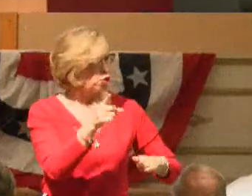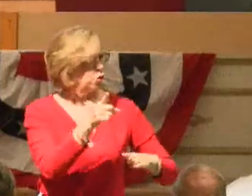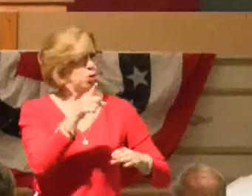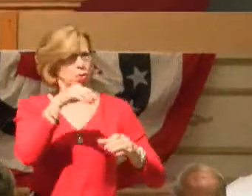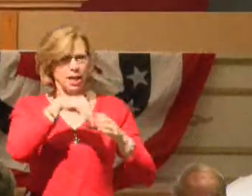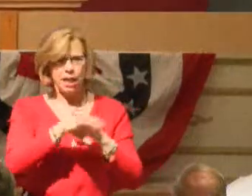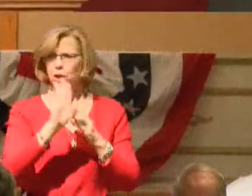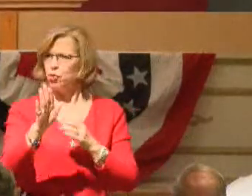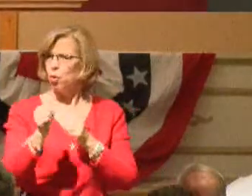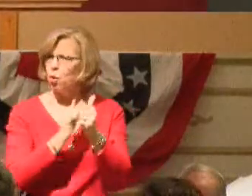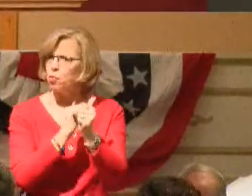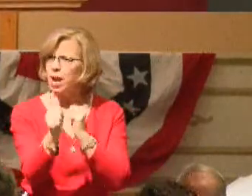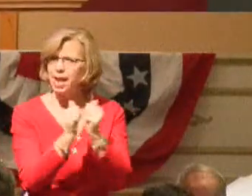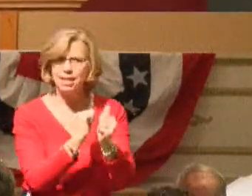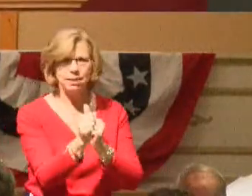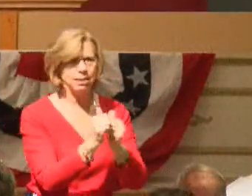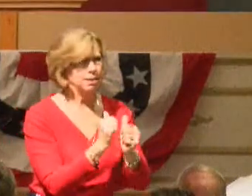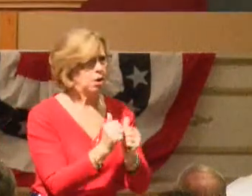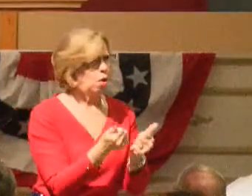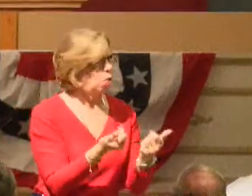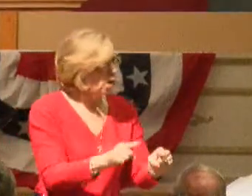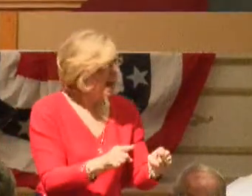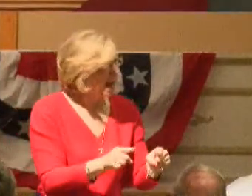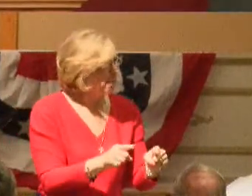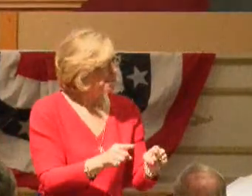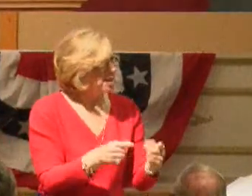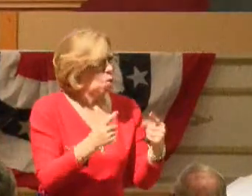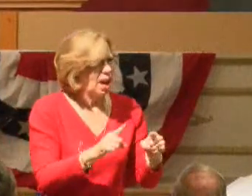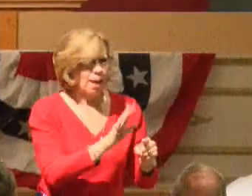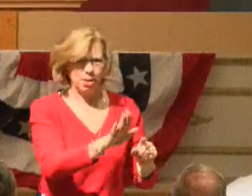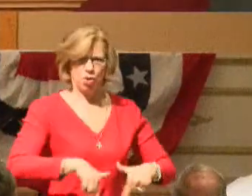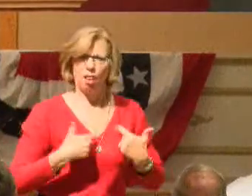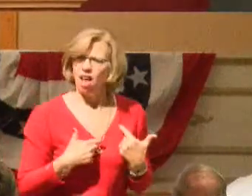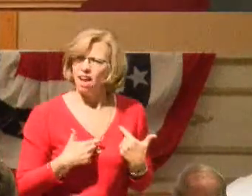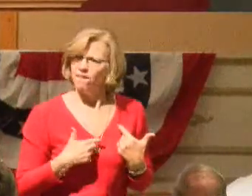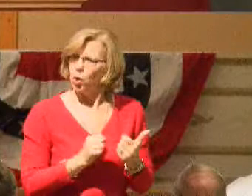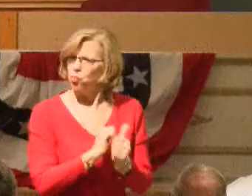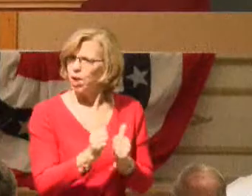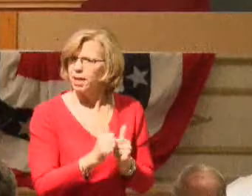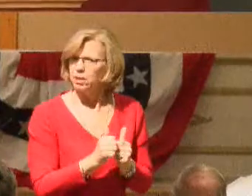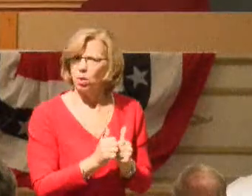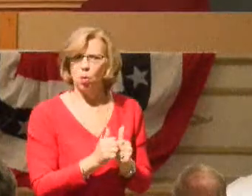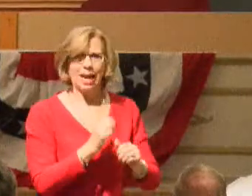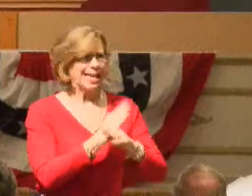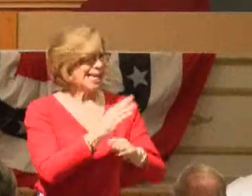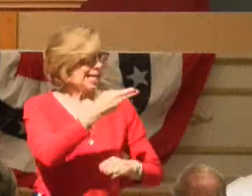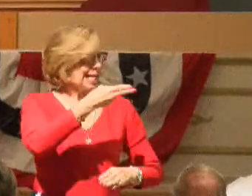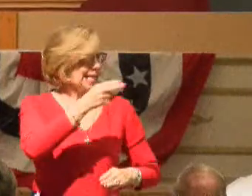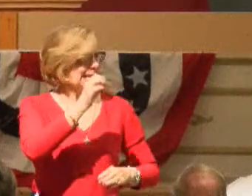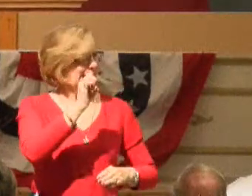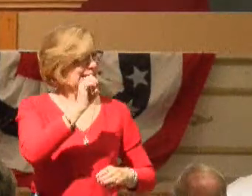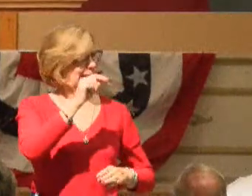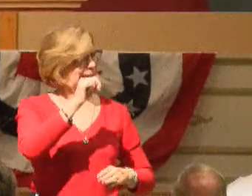this race? What is it that has hindered you? What does hinder mean? Hinder means to cut